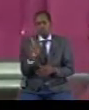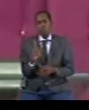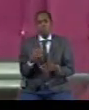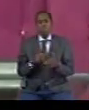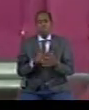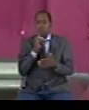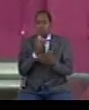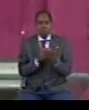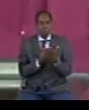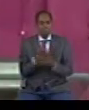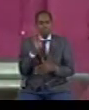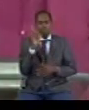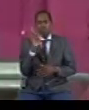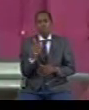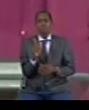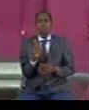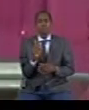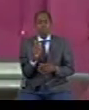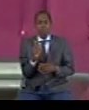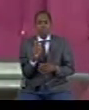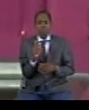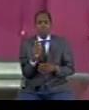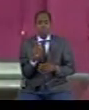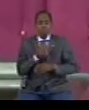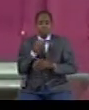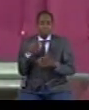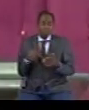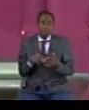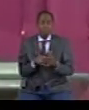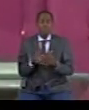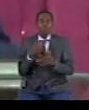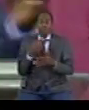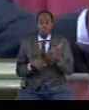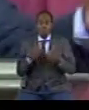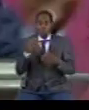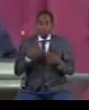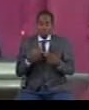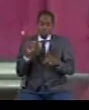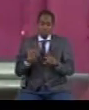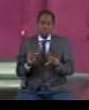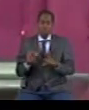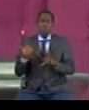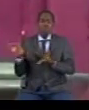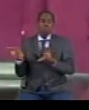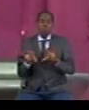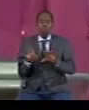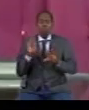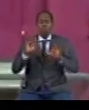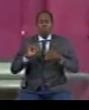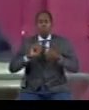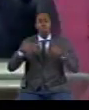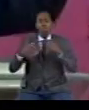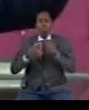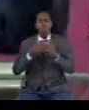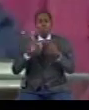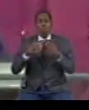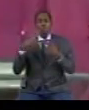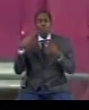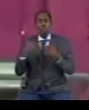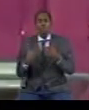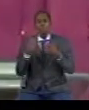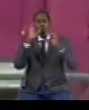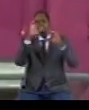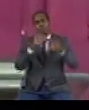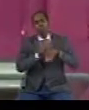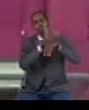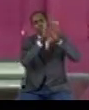healed slightly according to Isaiah. This is what you need to do tonight. You need to go back to Calvary. You need to look unto Jesus